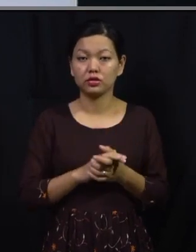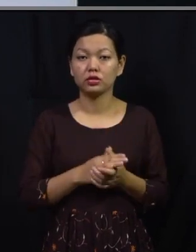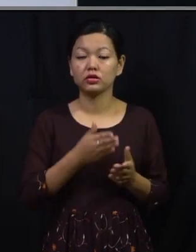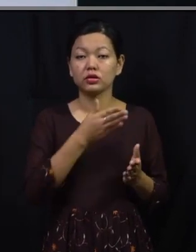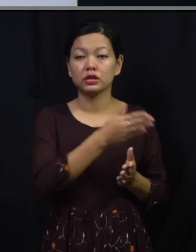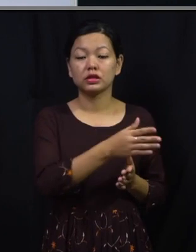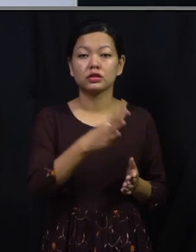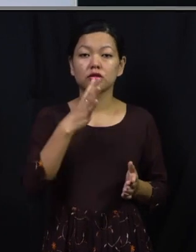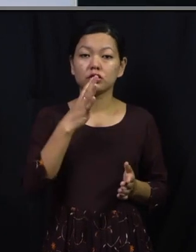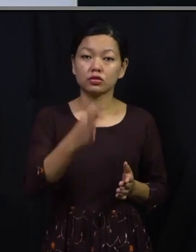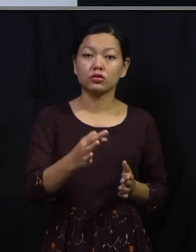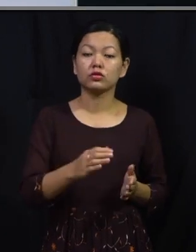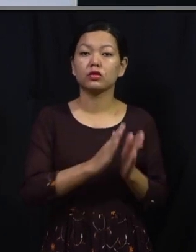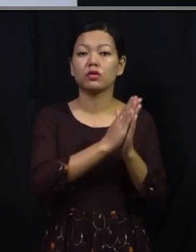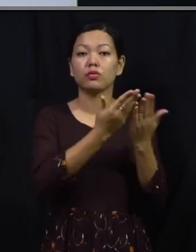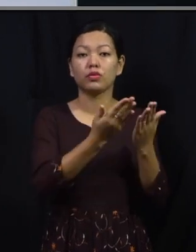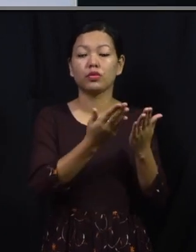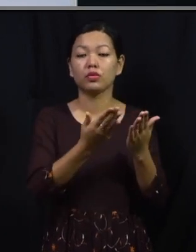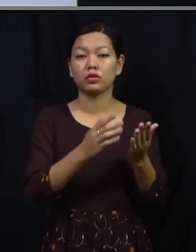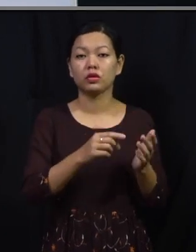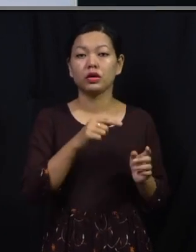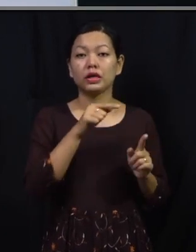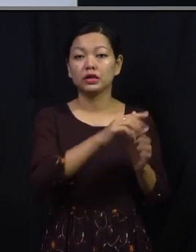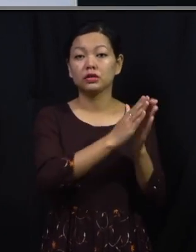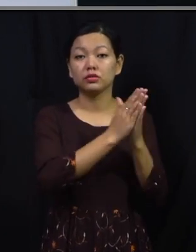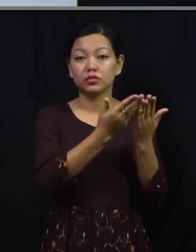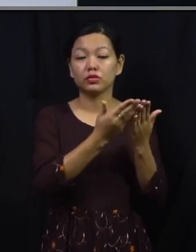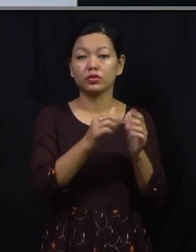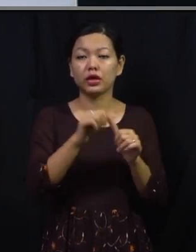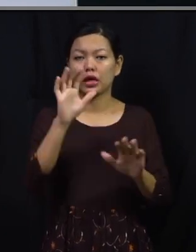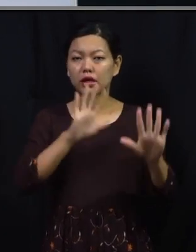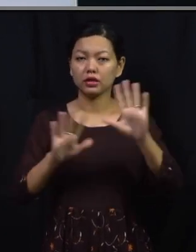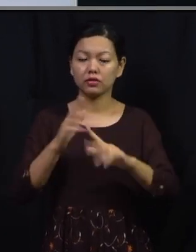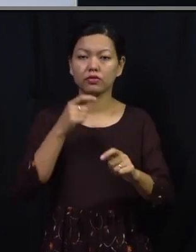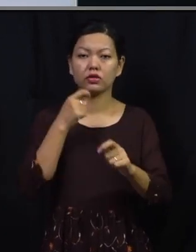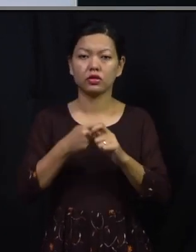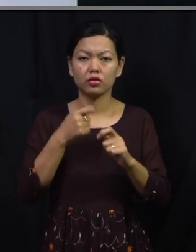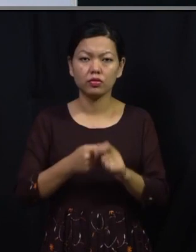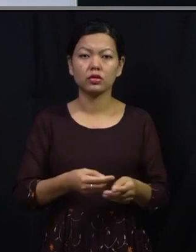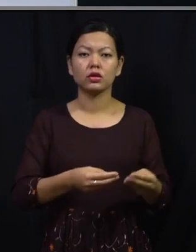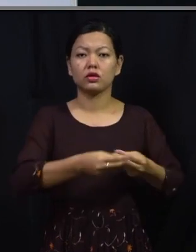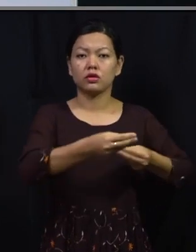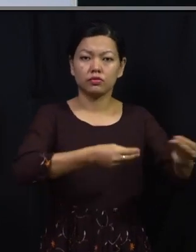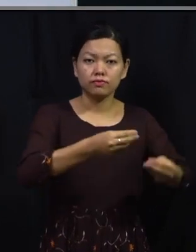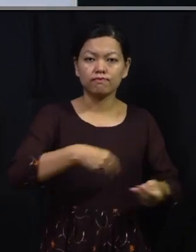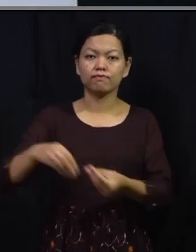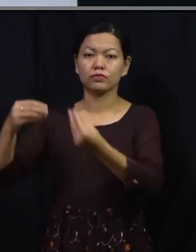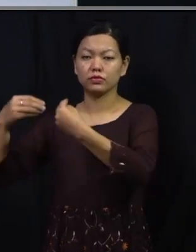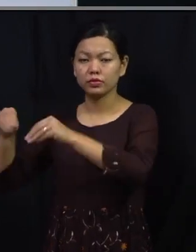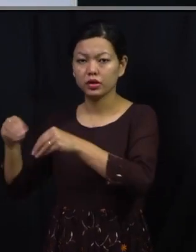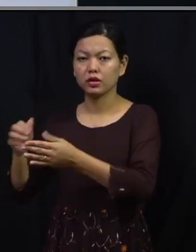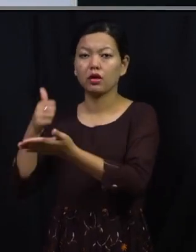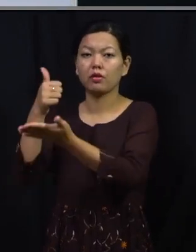is journal book, where we record every activity in the business, every transaction that consists of monetary